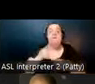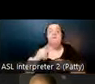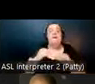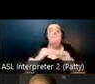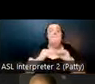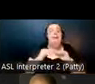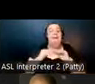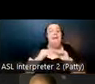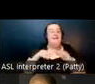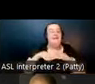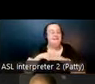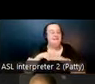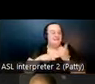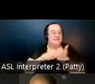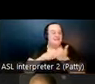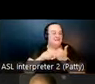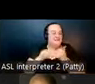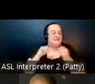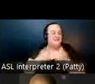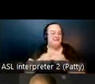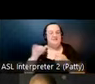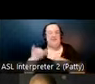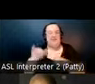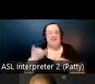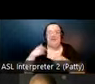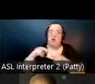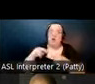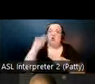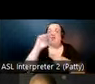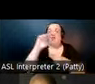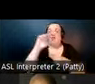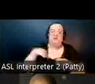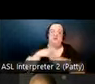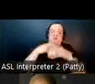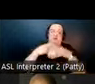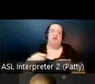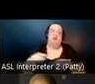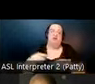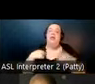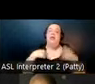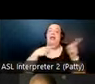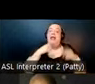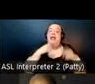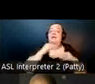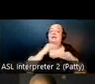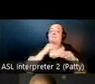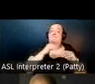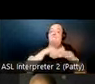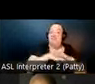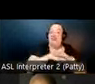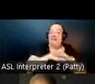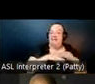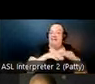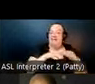action teams, which in the Northeast is we're trying to coin as the maintenance assistance teams.